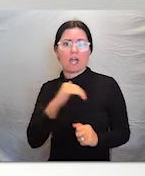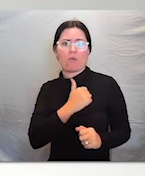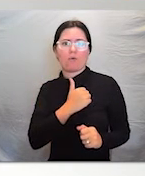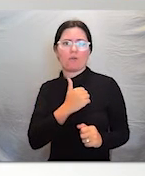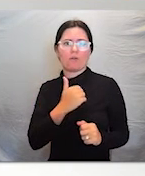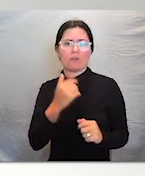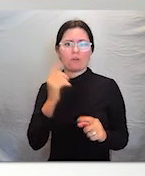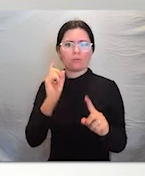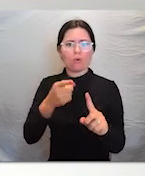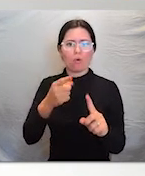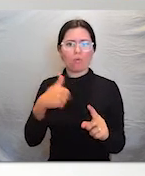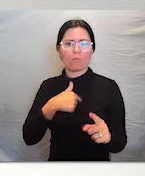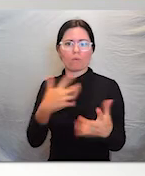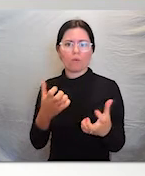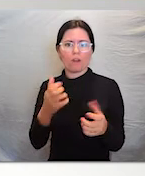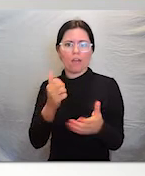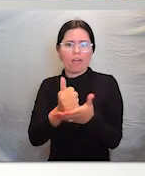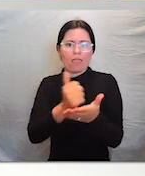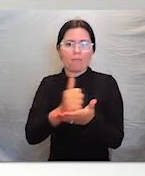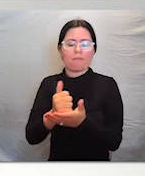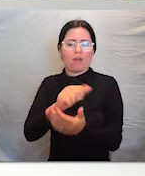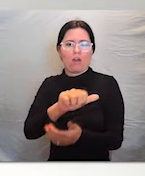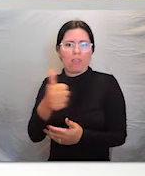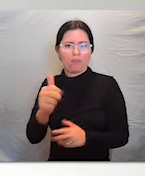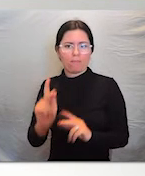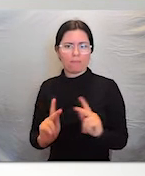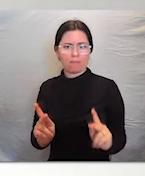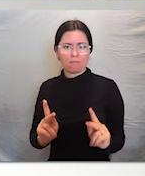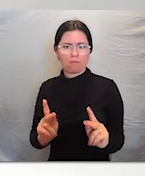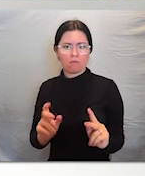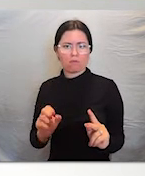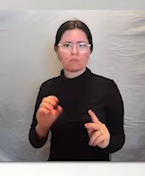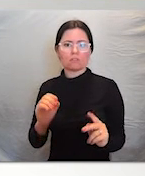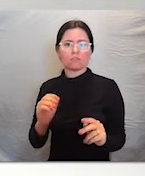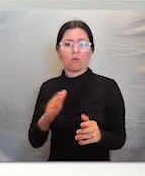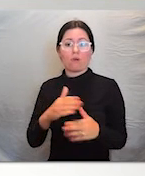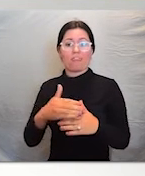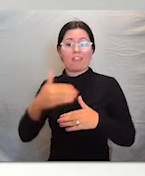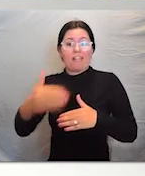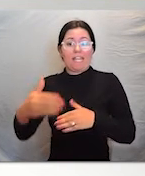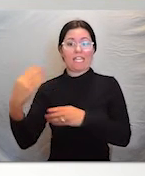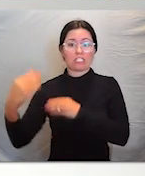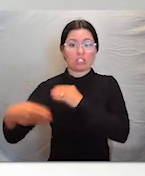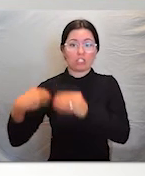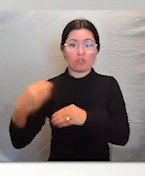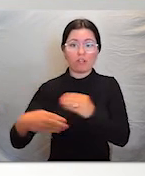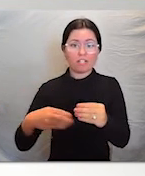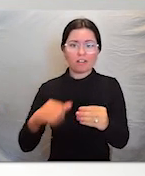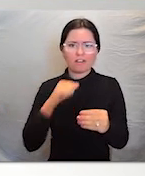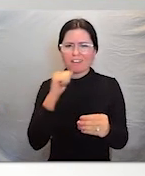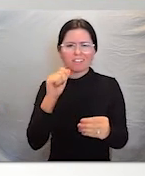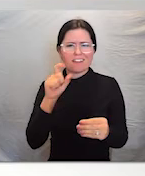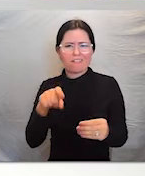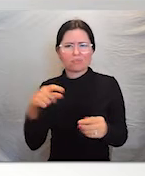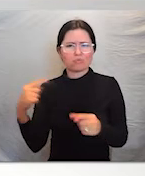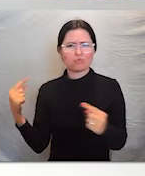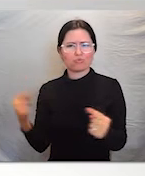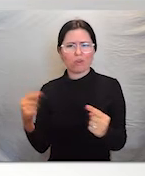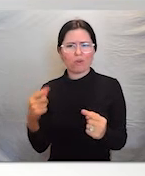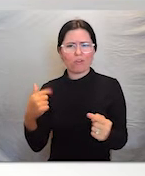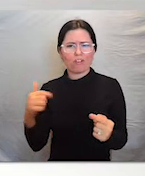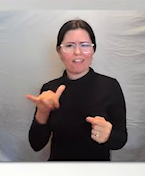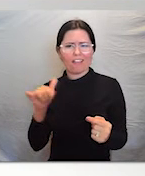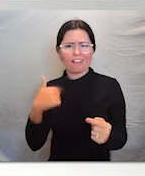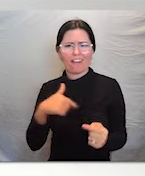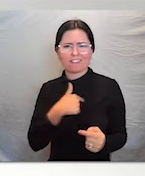help others so that the next generation doesn't have to go through the same obstacles